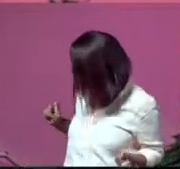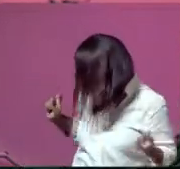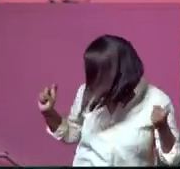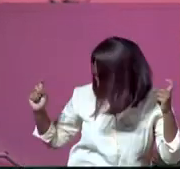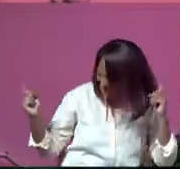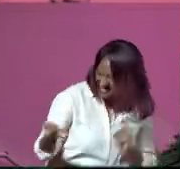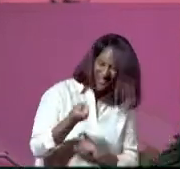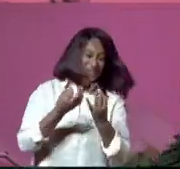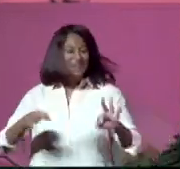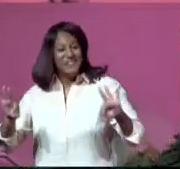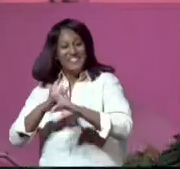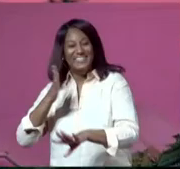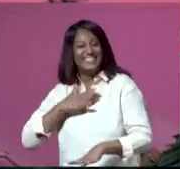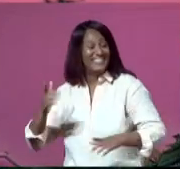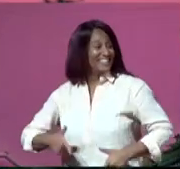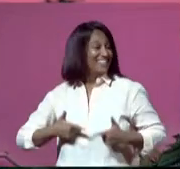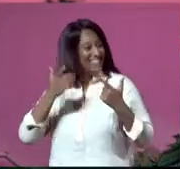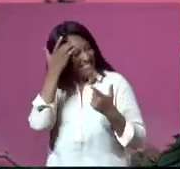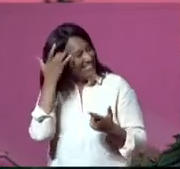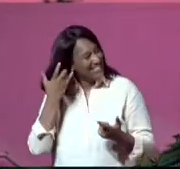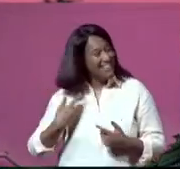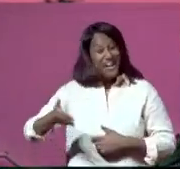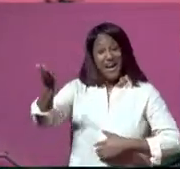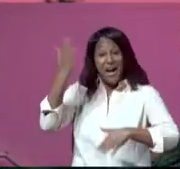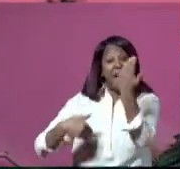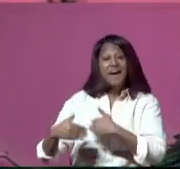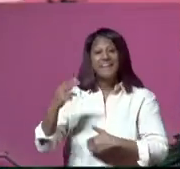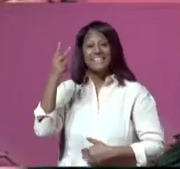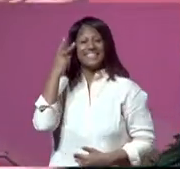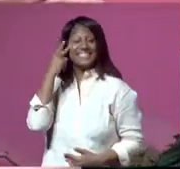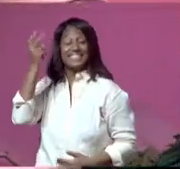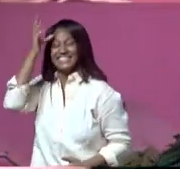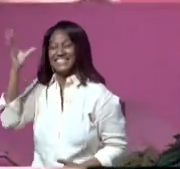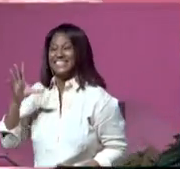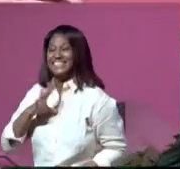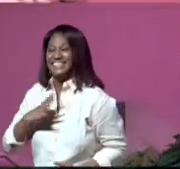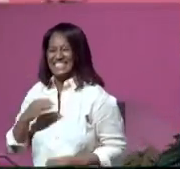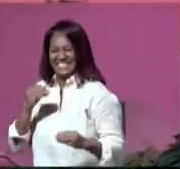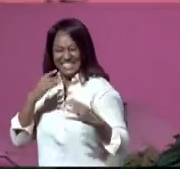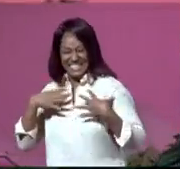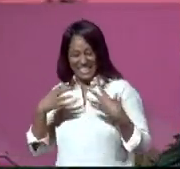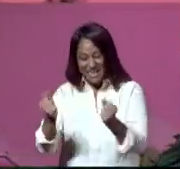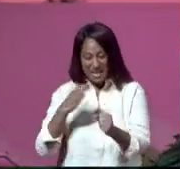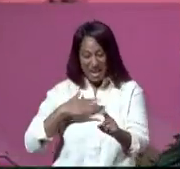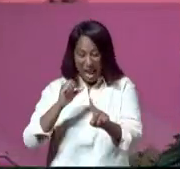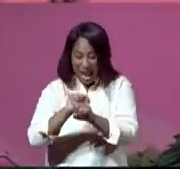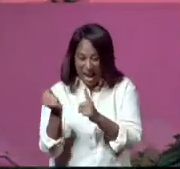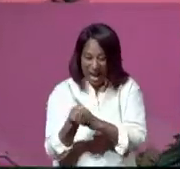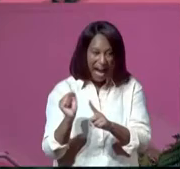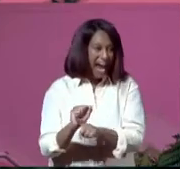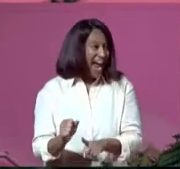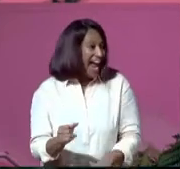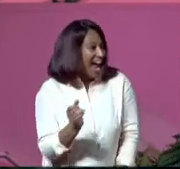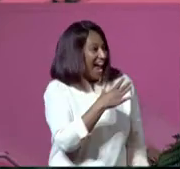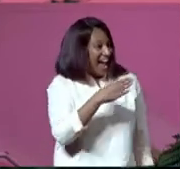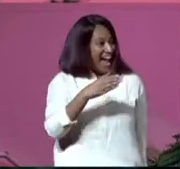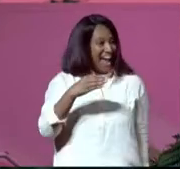the value of my life. Come see a man who fixed my situation. And